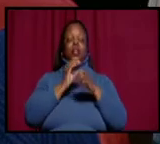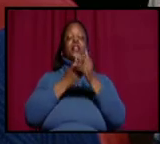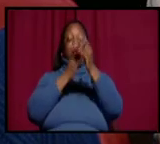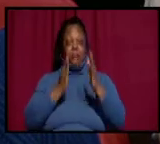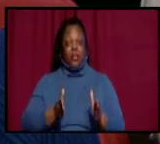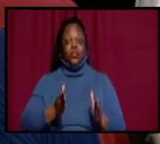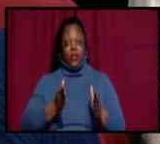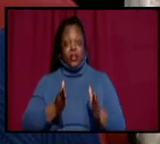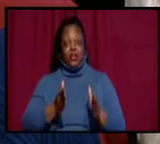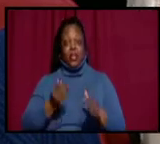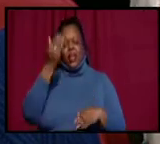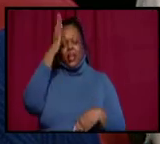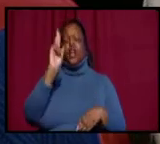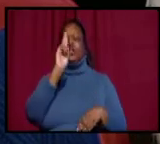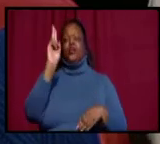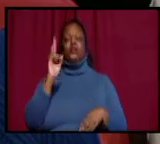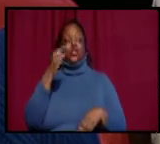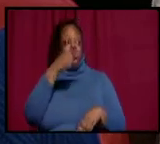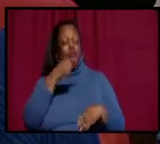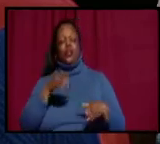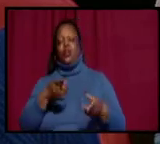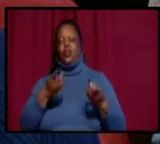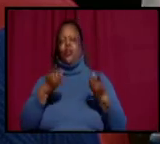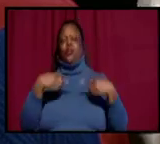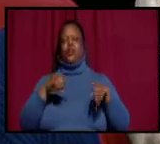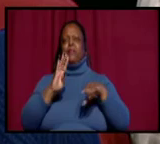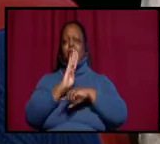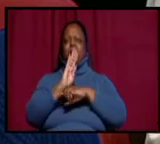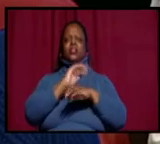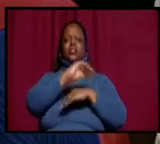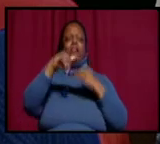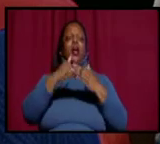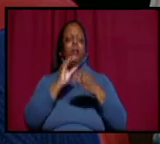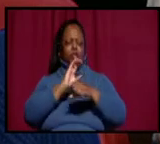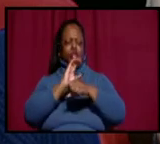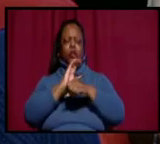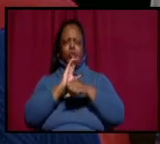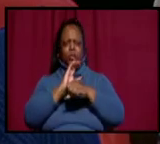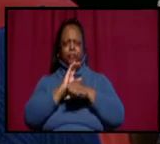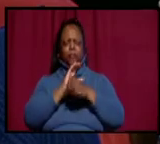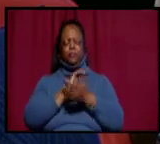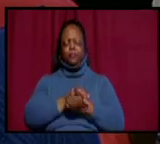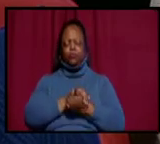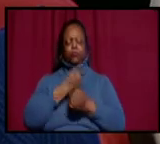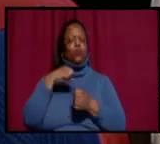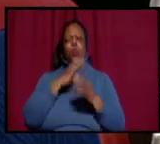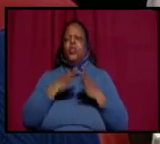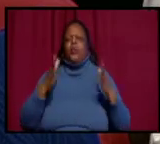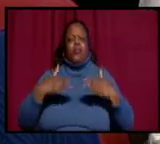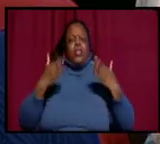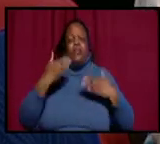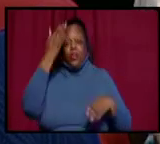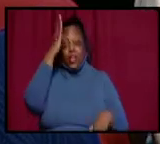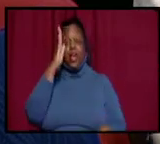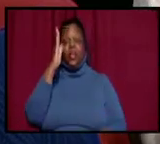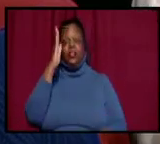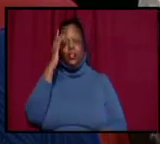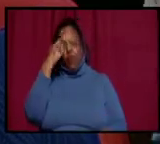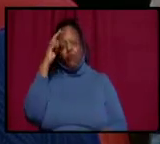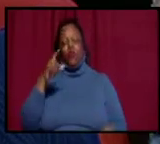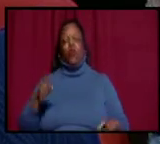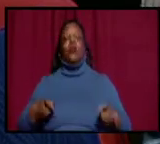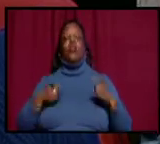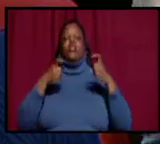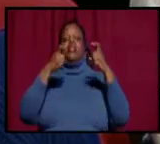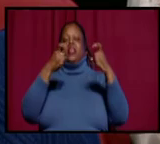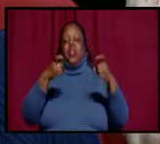administrator, and God uses her in the business aspect of our ministry. And we're just so thankful to God for the gift